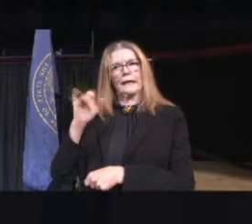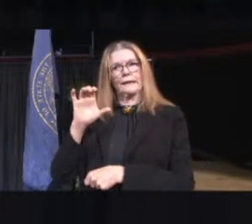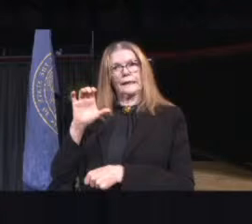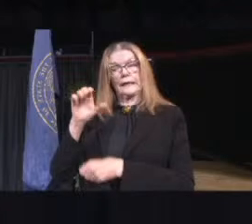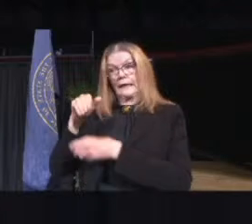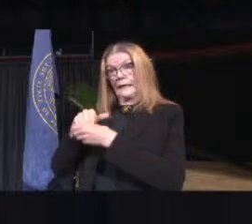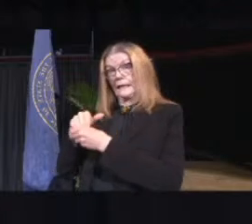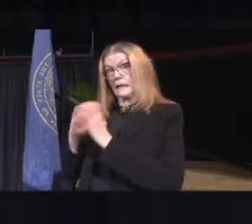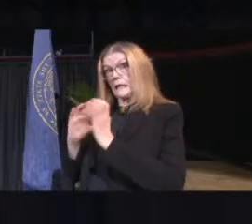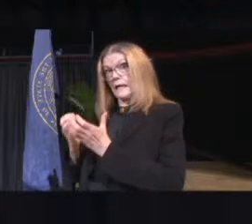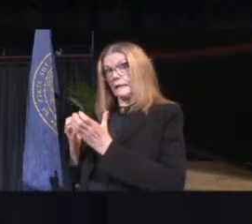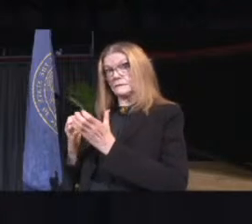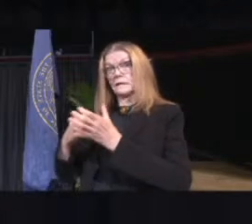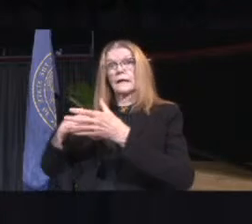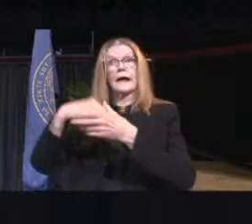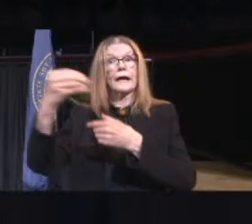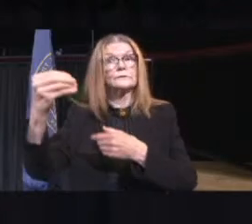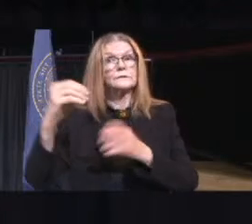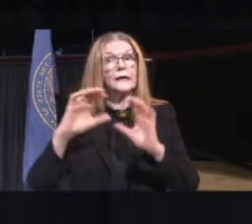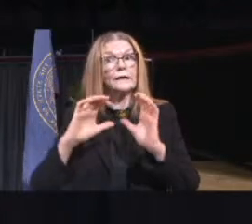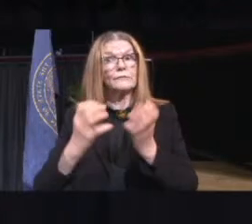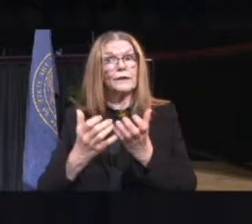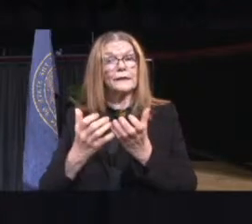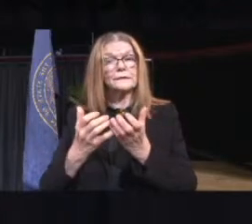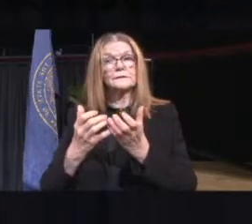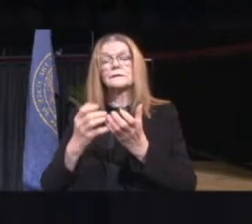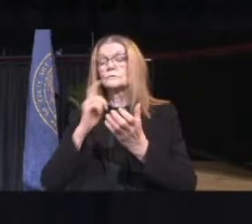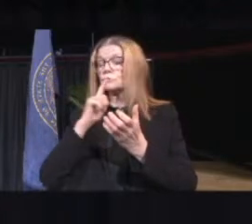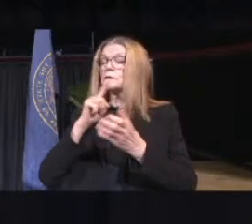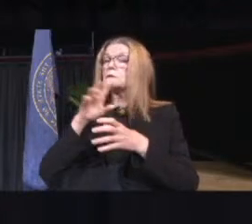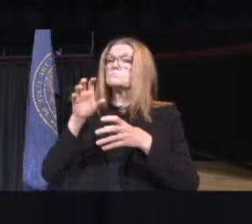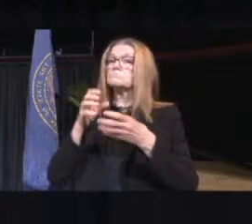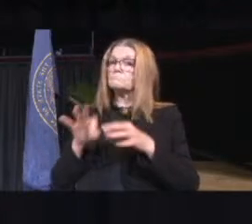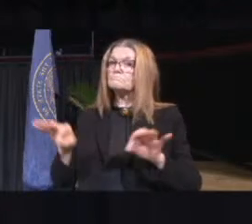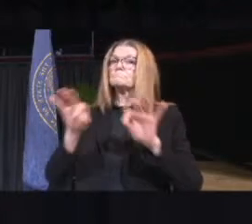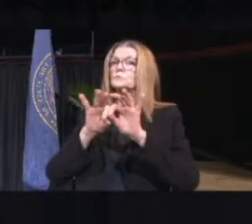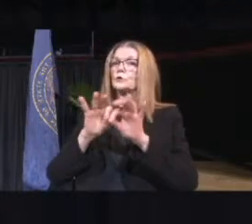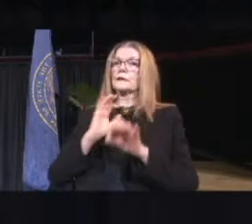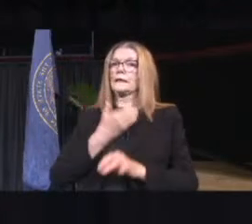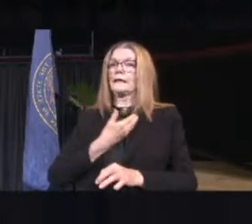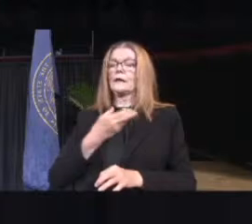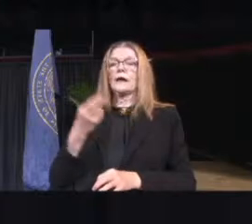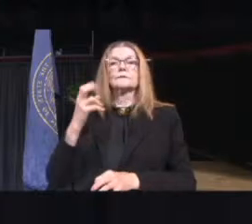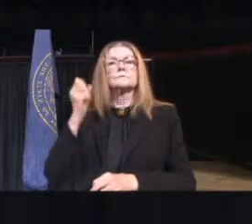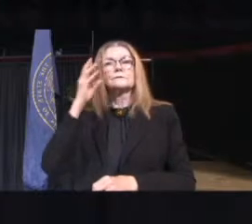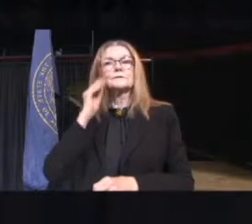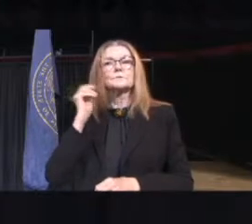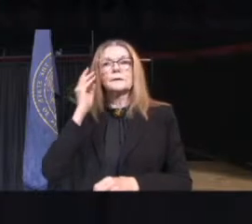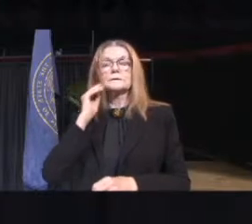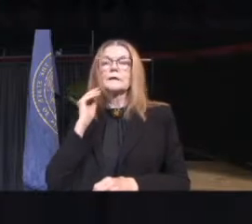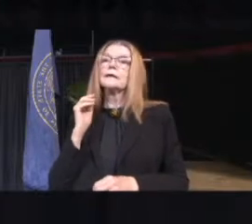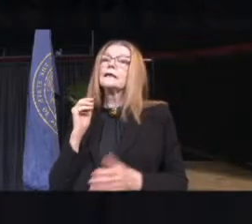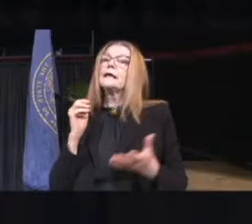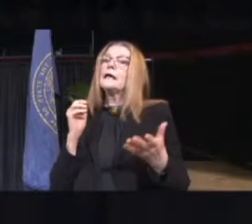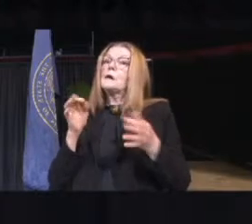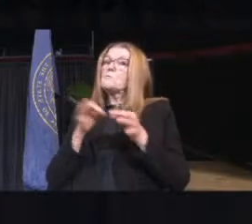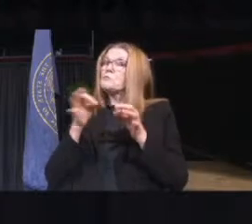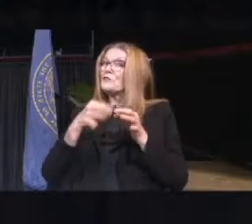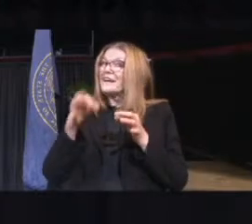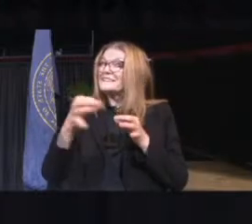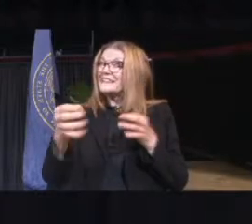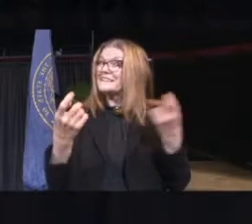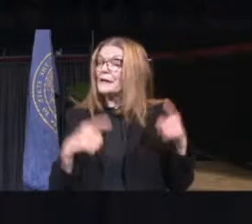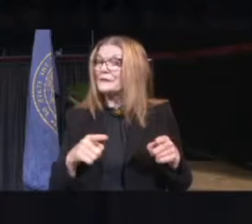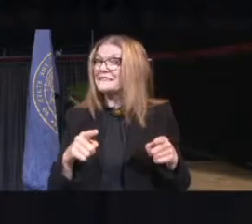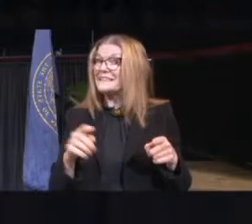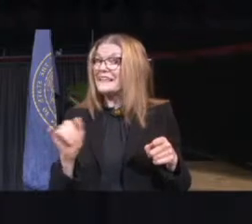many of us, procrastination has played a role in our high school experience, as it did for me while preparing this speech. We tend to put off what